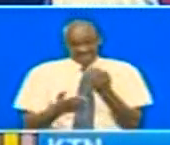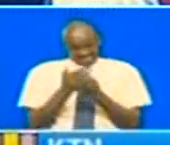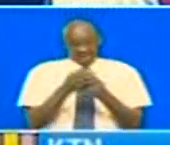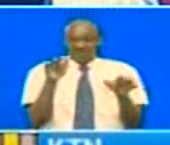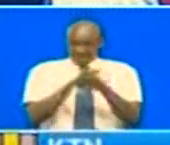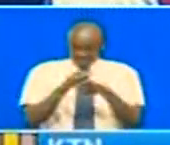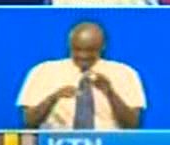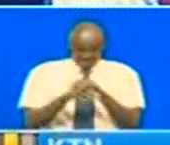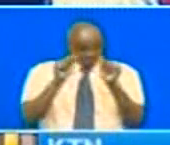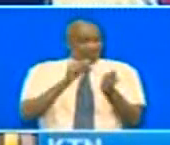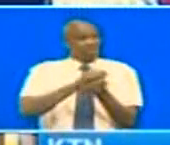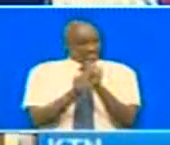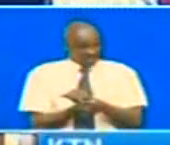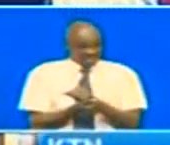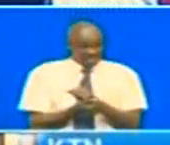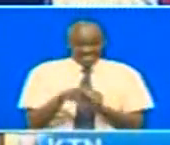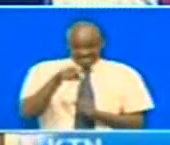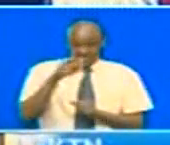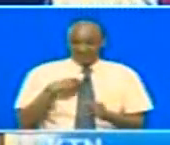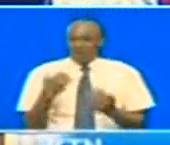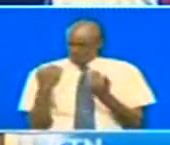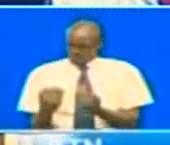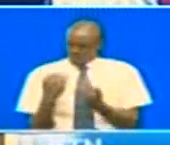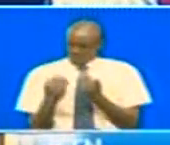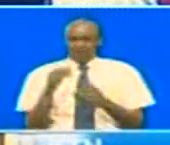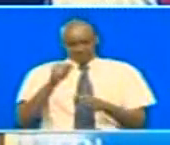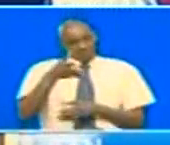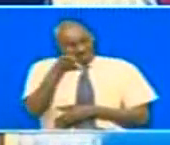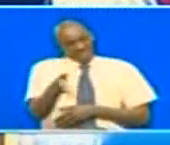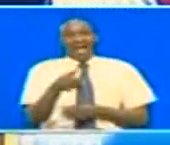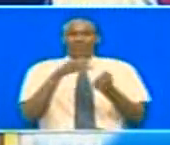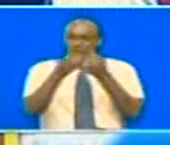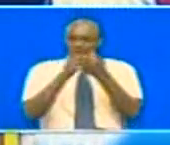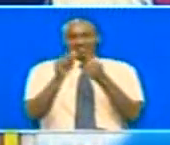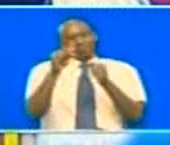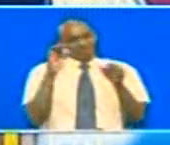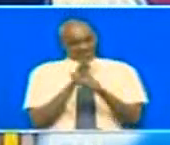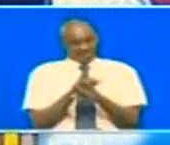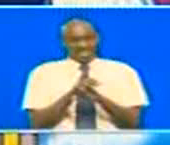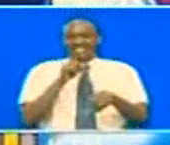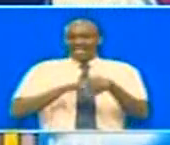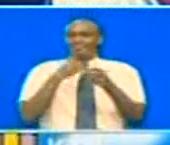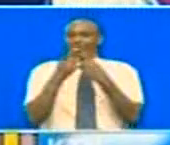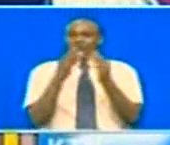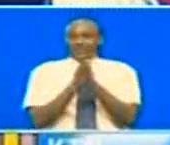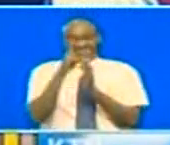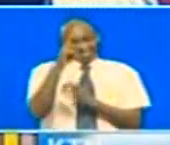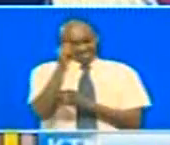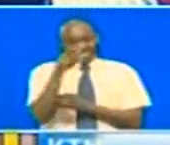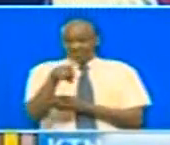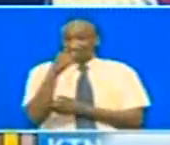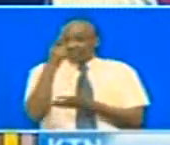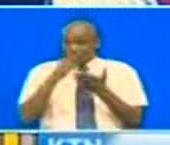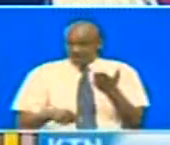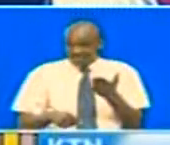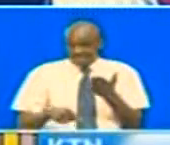change drastically with the crop of youthful leaders at Orange House. Now, speaking to KTN's Aaron Ocheng, Mbadi says that the